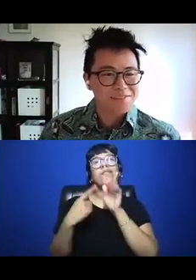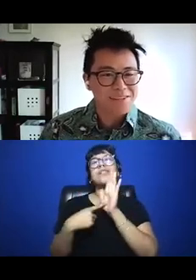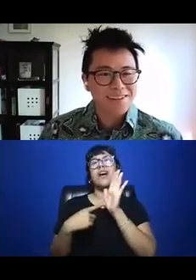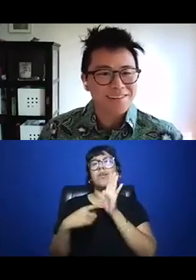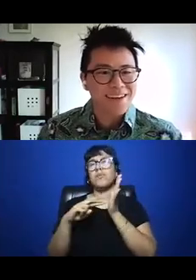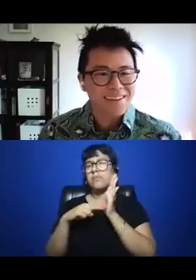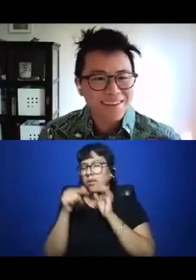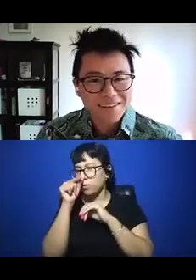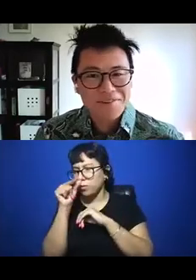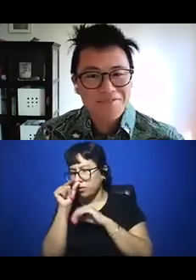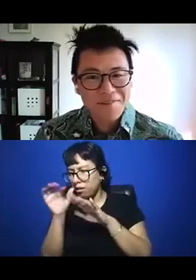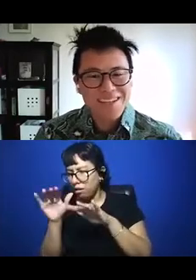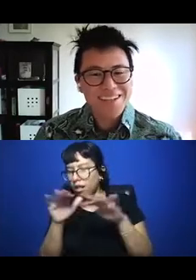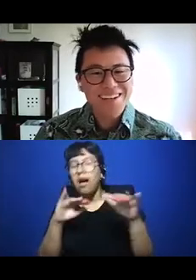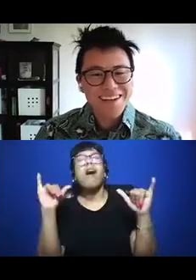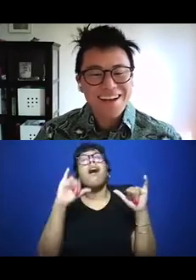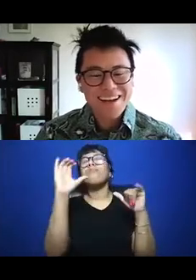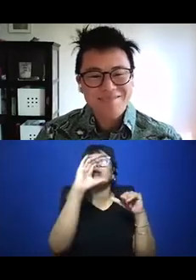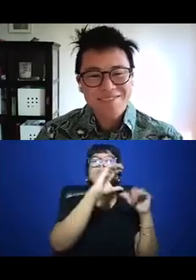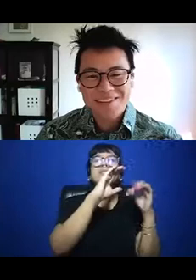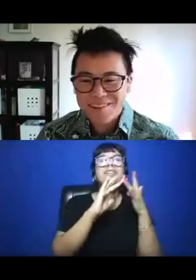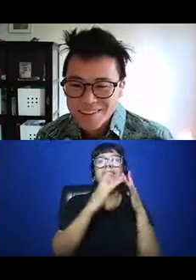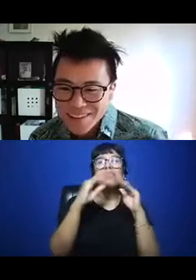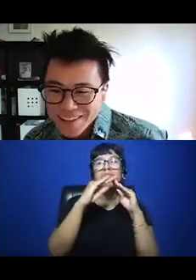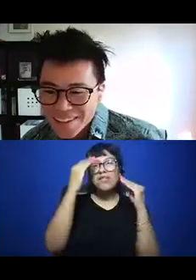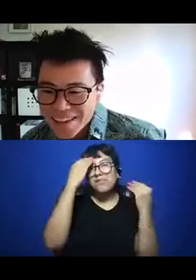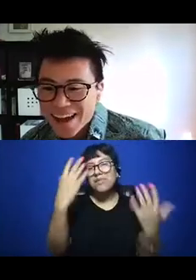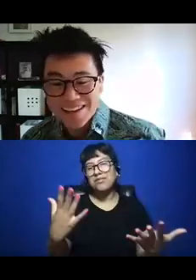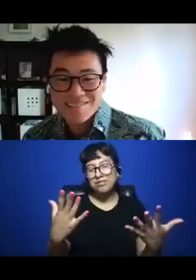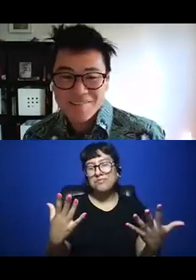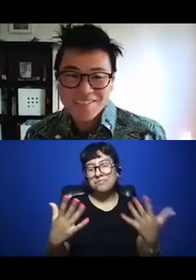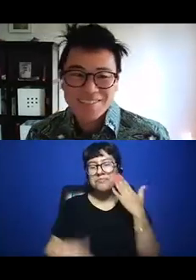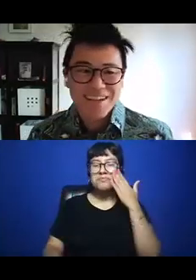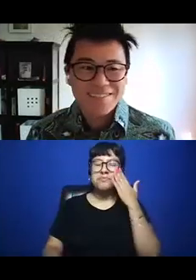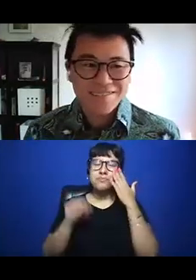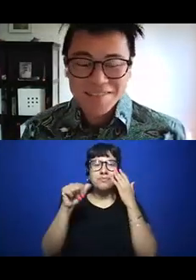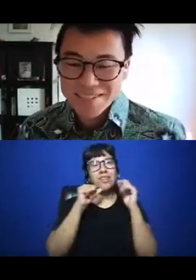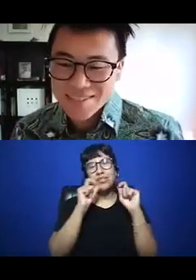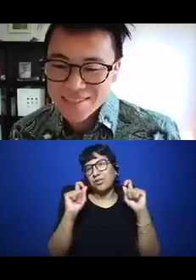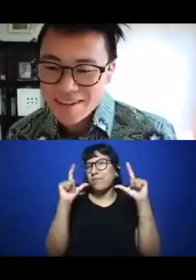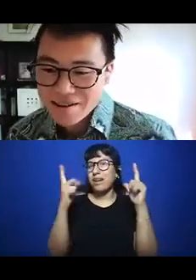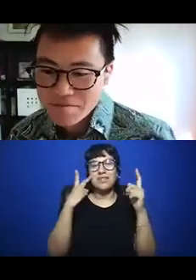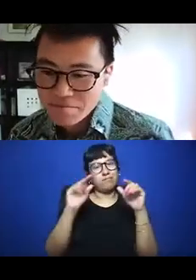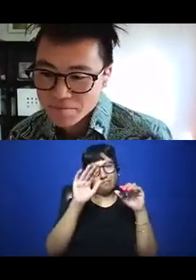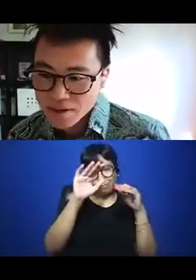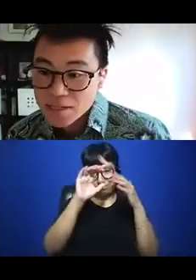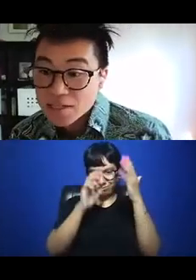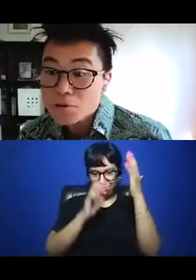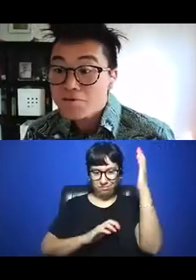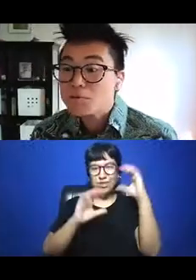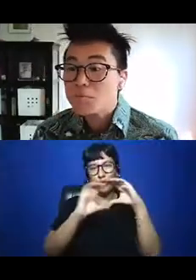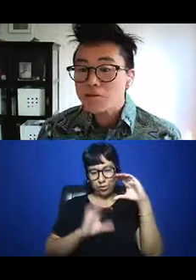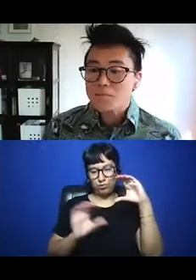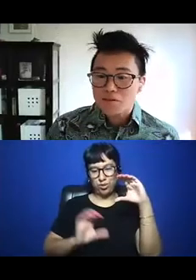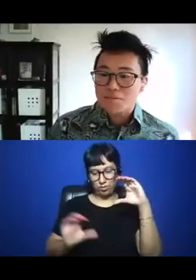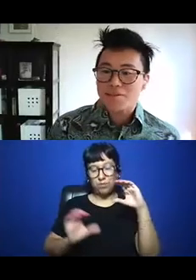is they're searching the internet for information. So yeah, not surprised to see a lot of Zoom in this.